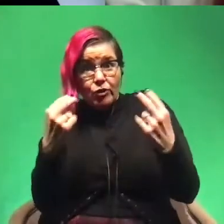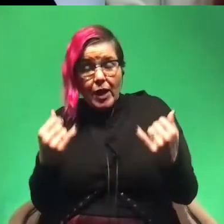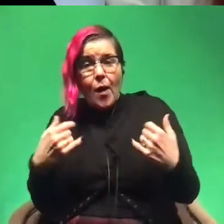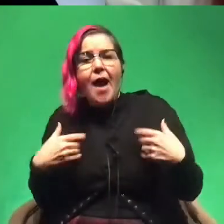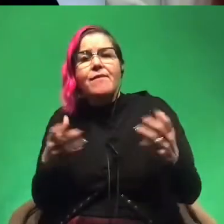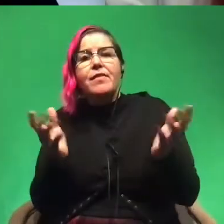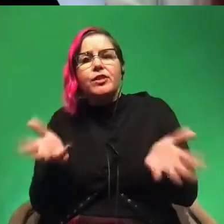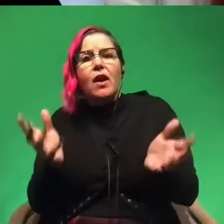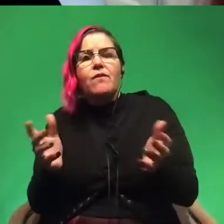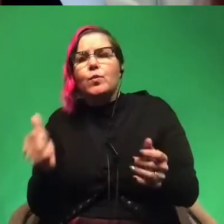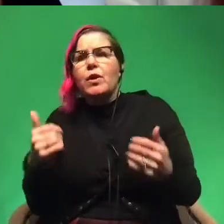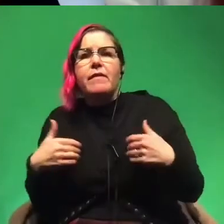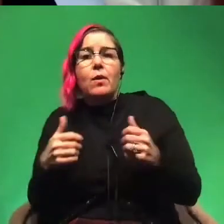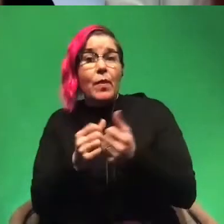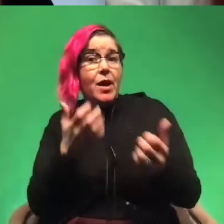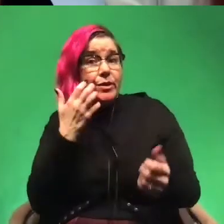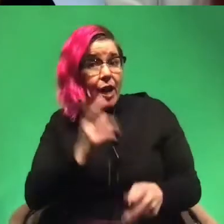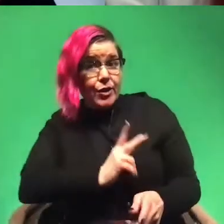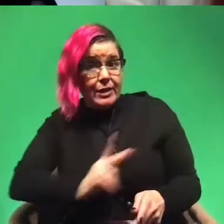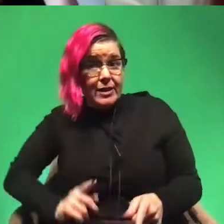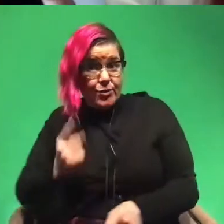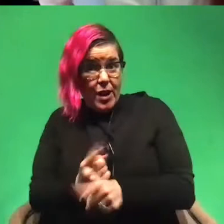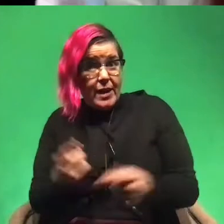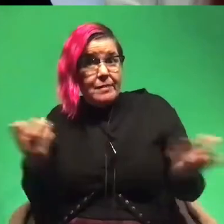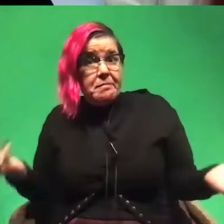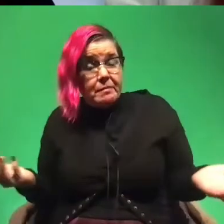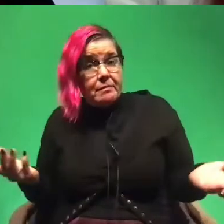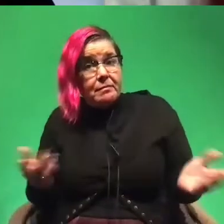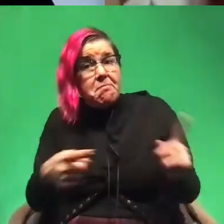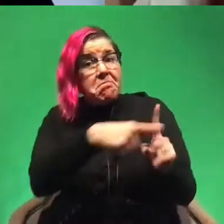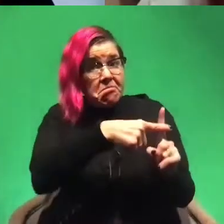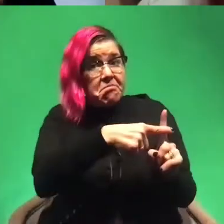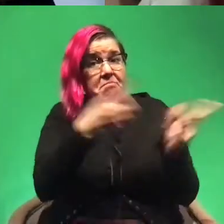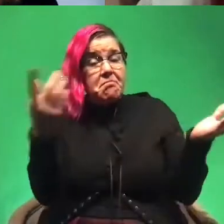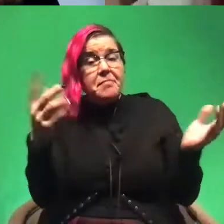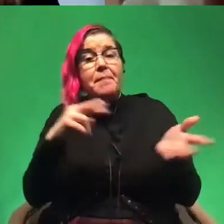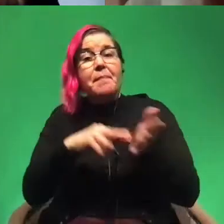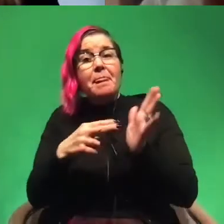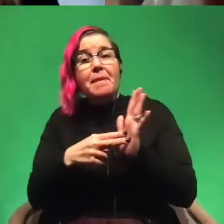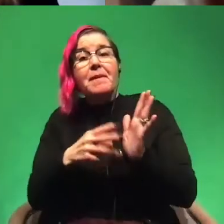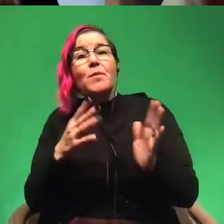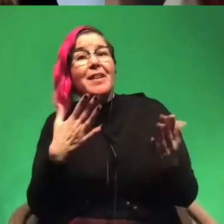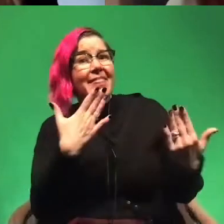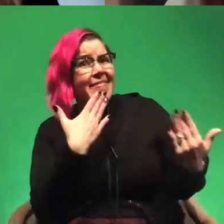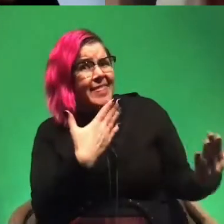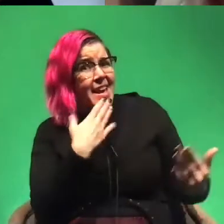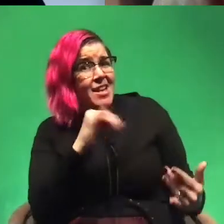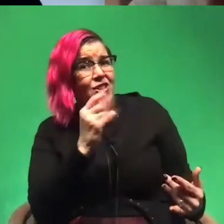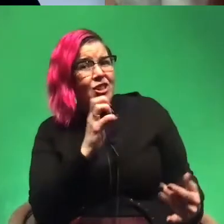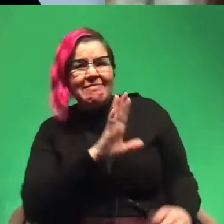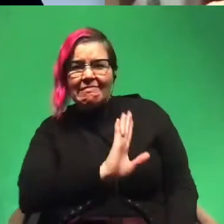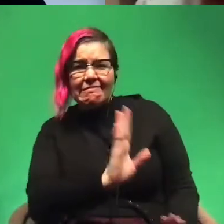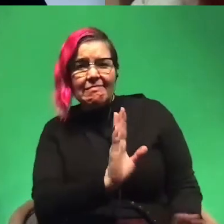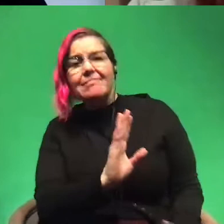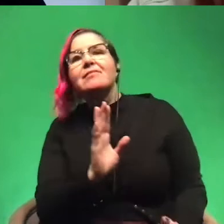conversation that we wouldn't have had without Tiger King, right? And so for that, good. That doesn't mean I'm going to go so far as to thanking Joe Exotic,